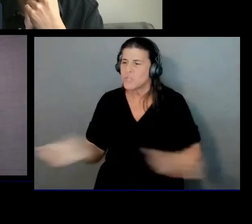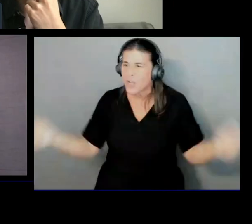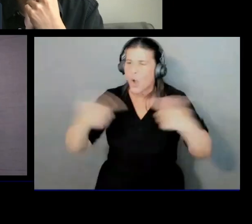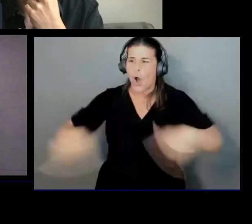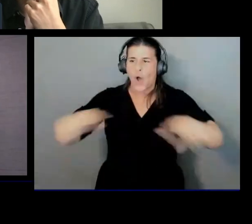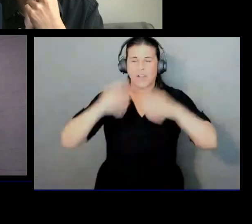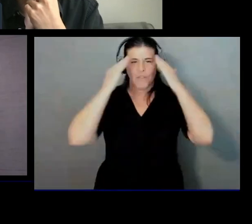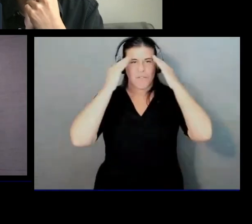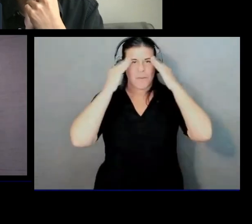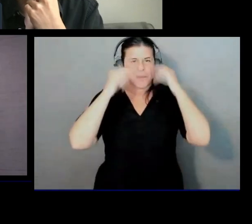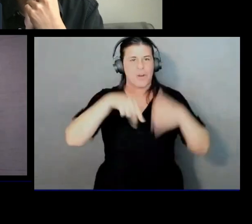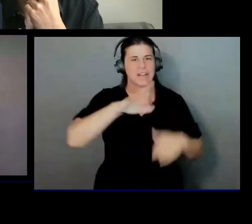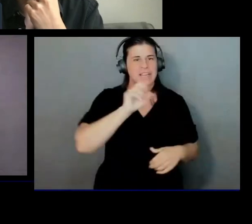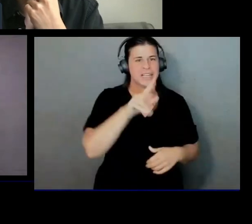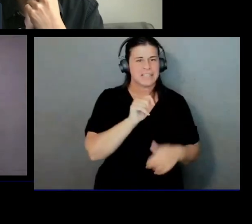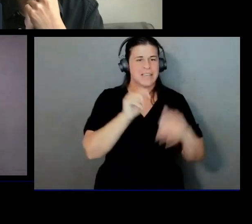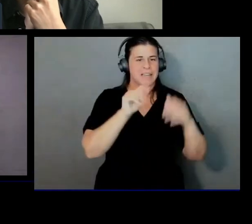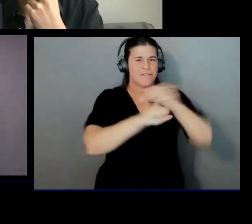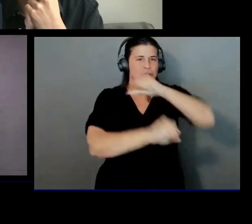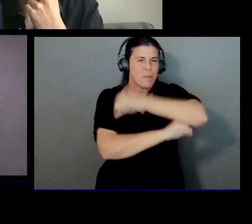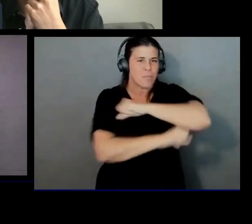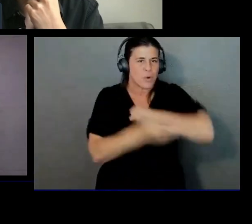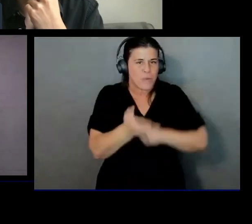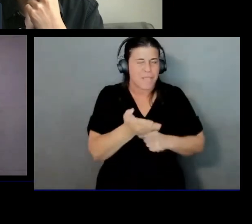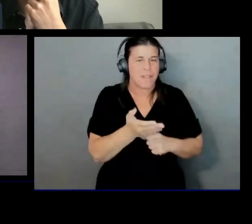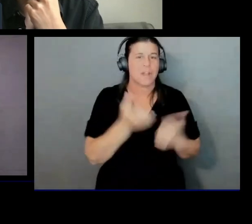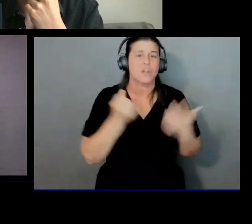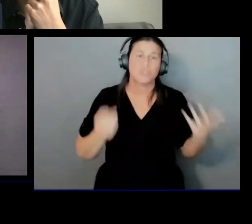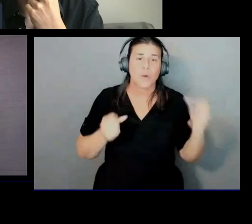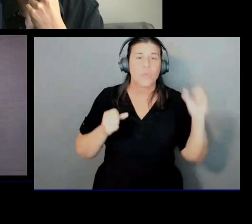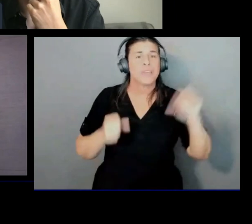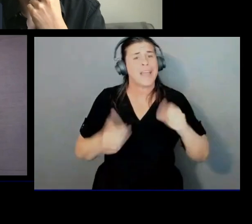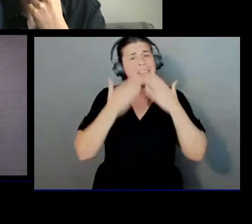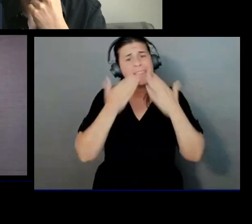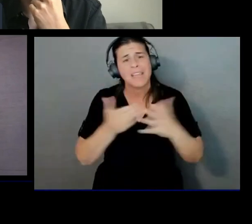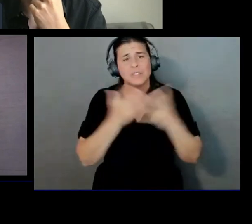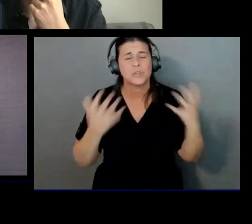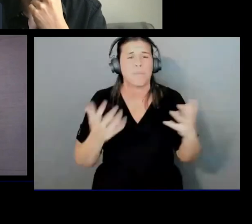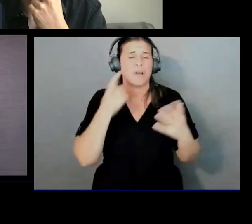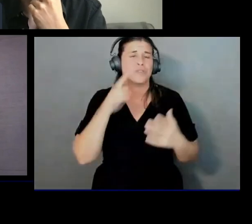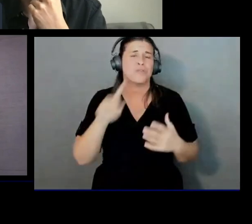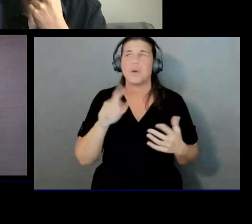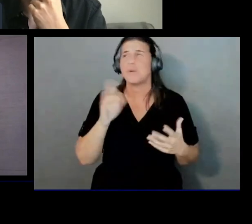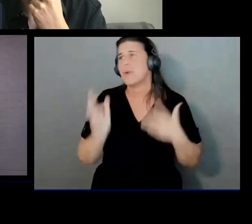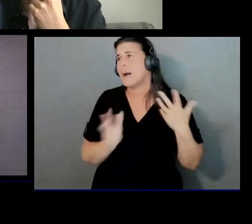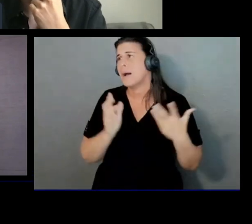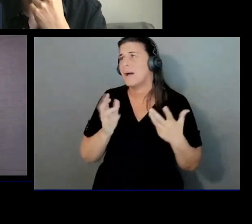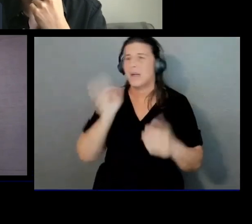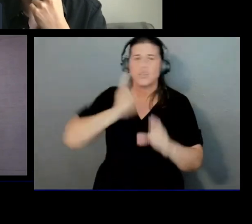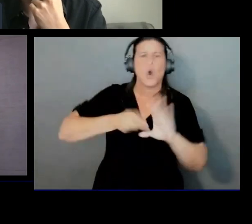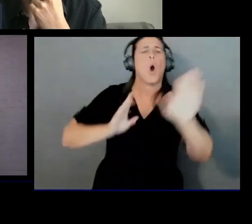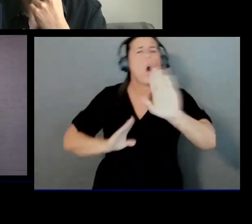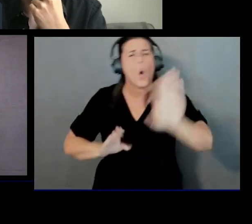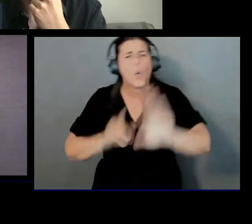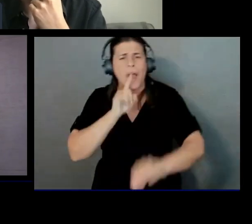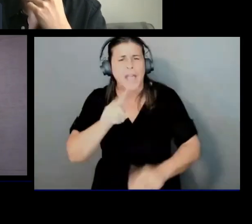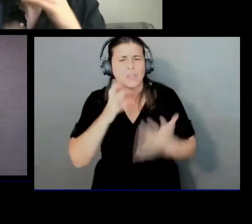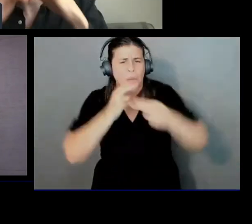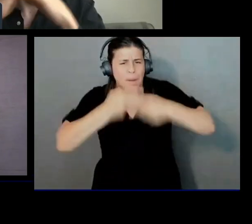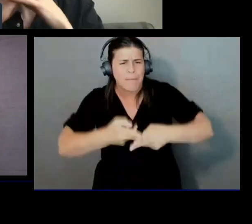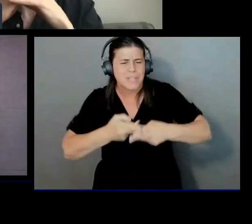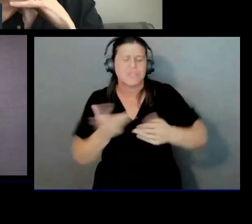Qiskit framework. So yeah, thanks so much for coming. Oh, and I do want to mention, of